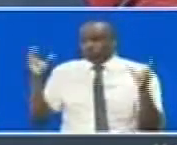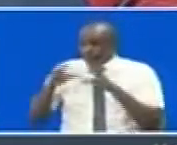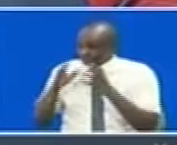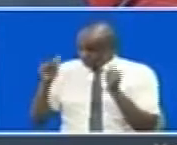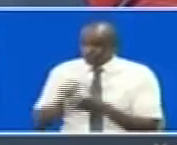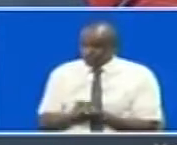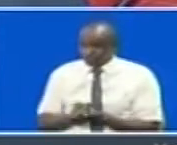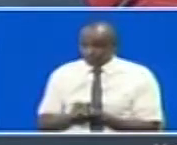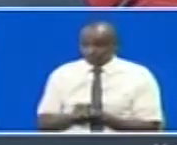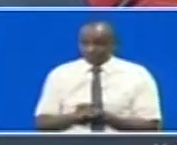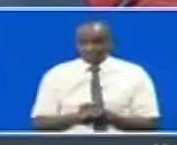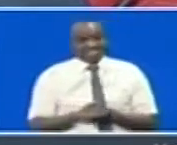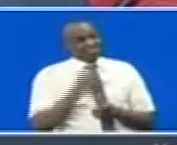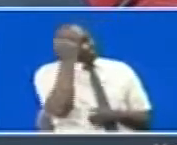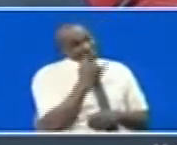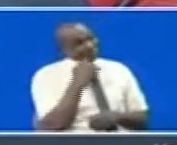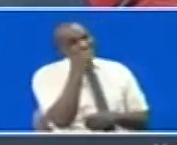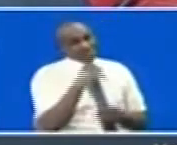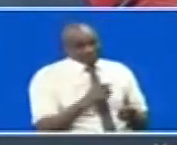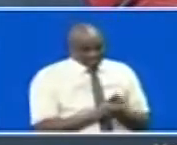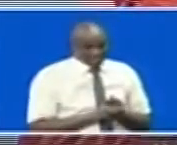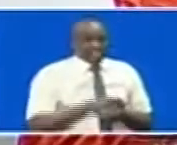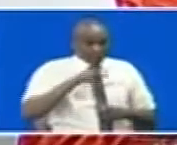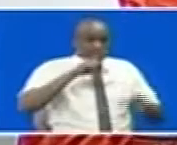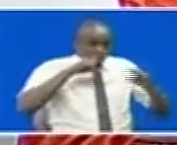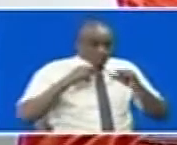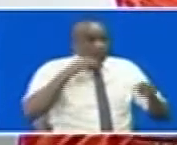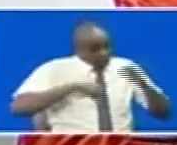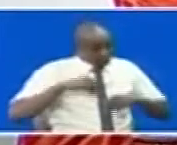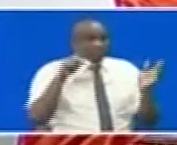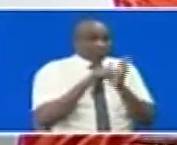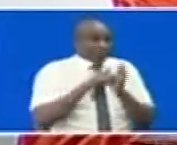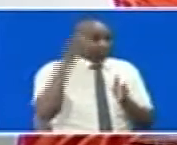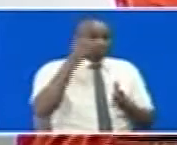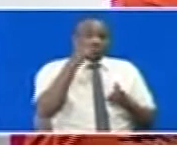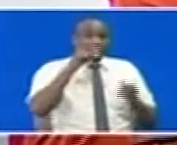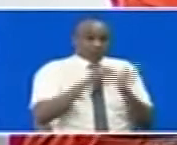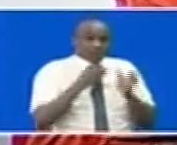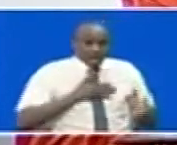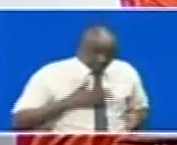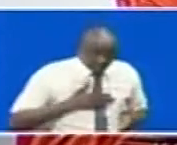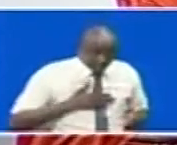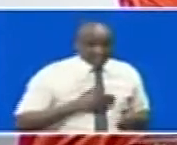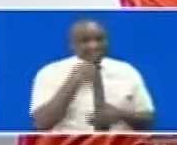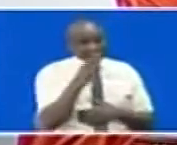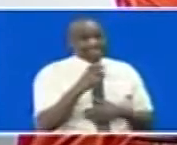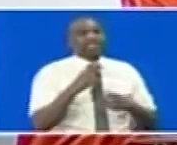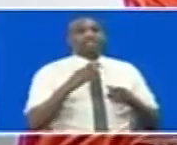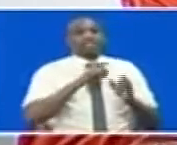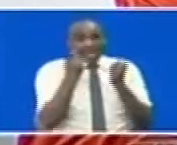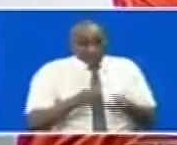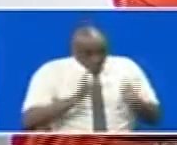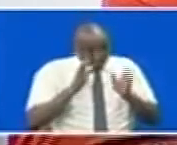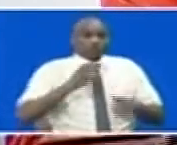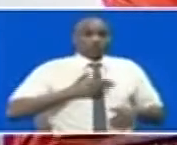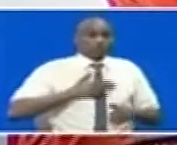and you know, national level? Yvonne, we have been told that corruption is our problem, all of us. We have been told that ethnicity security. Is our problem, all